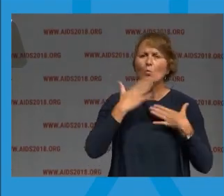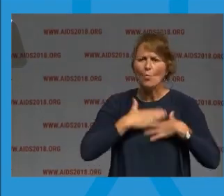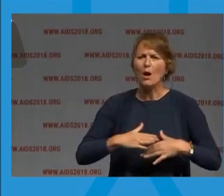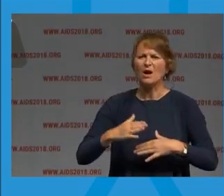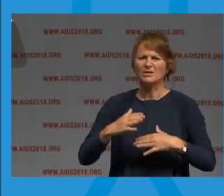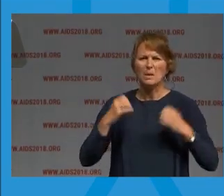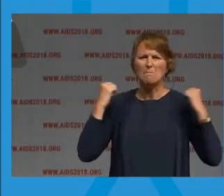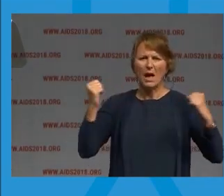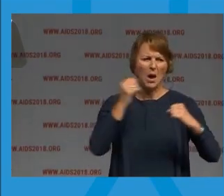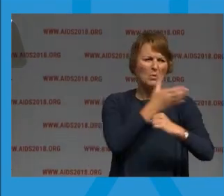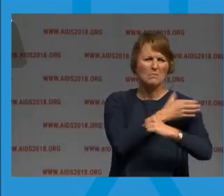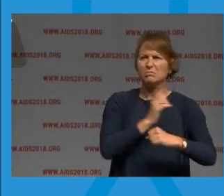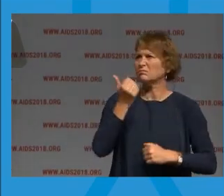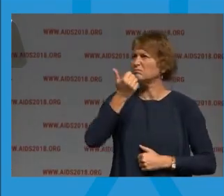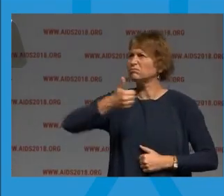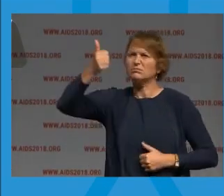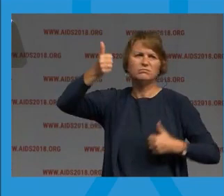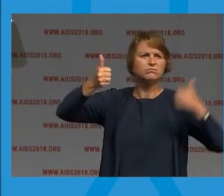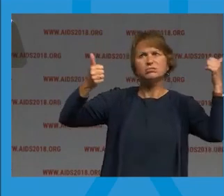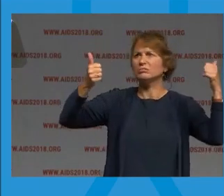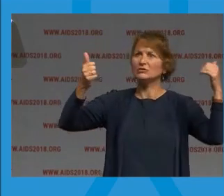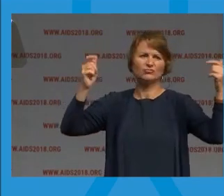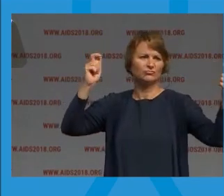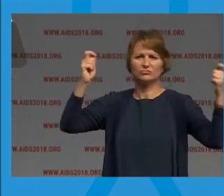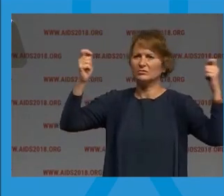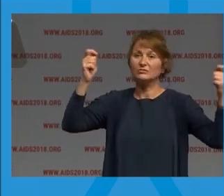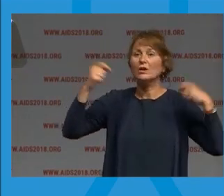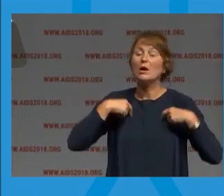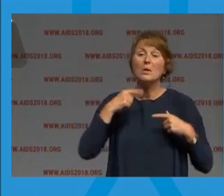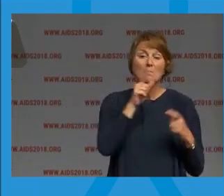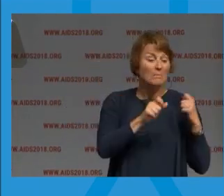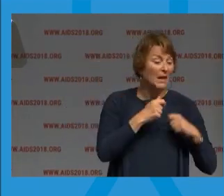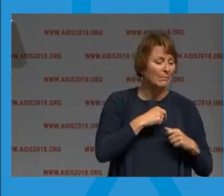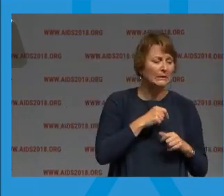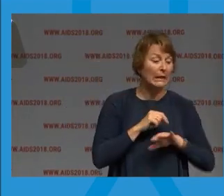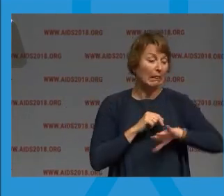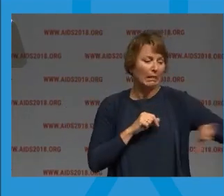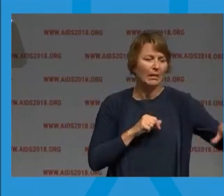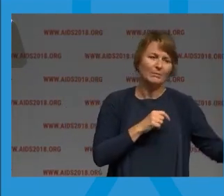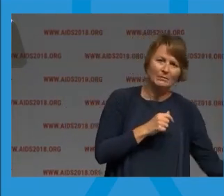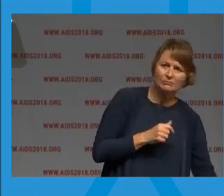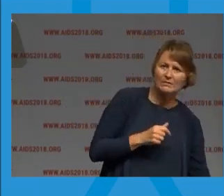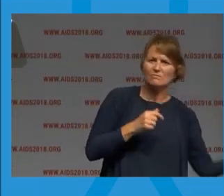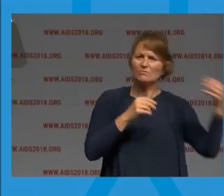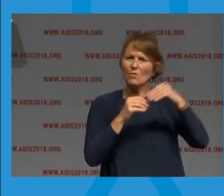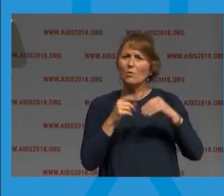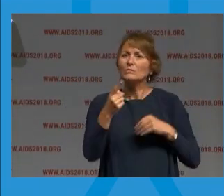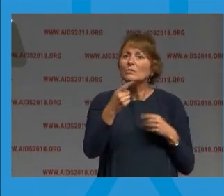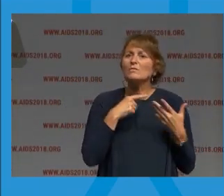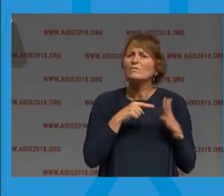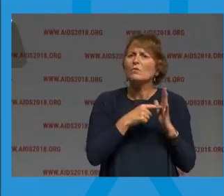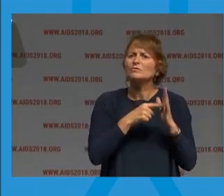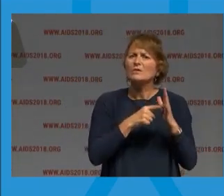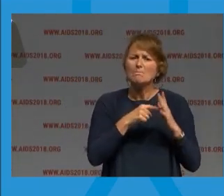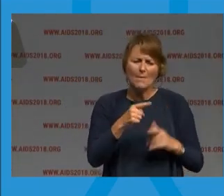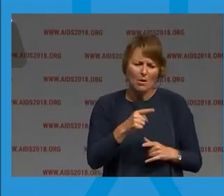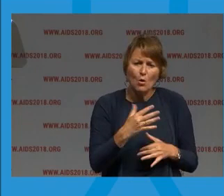investing directly in the people who've been shut out, oppressed, and pushed out to the margins, by elevating local